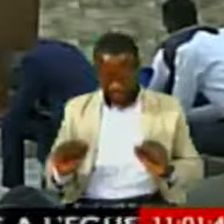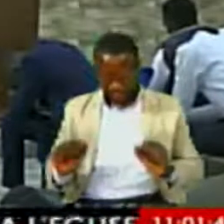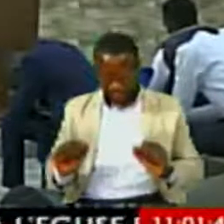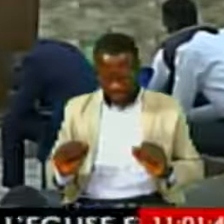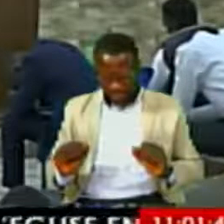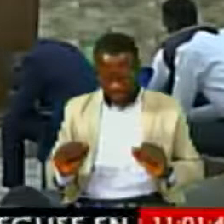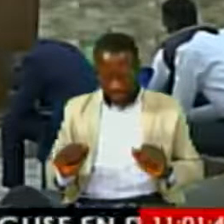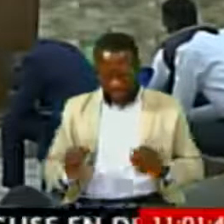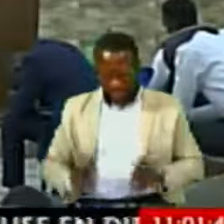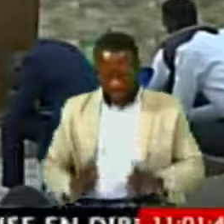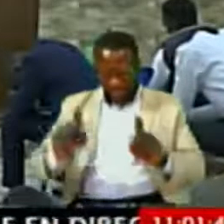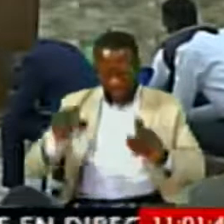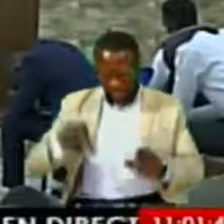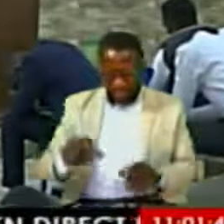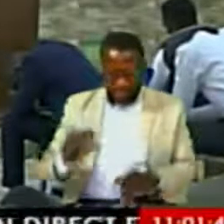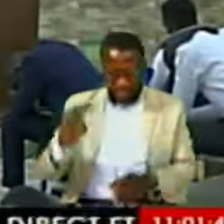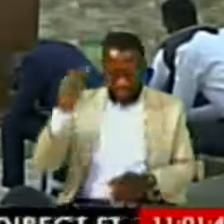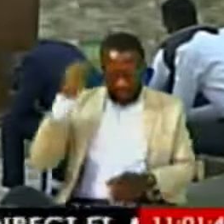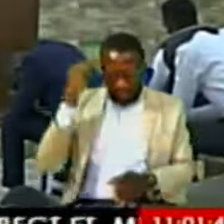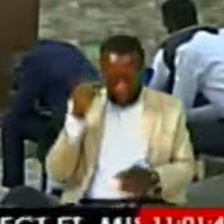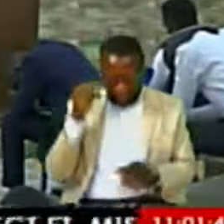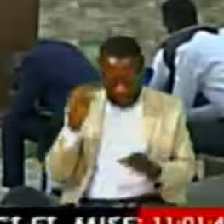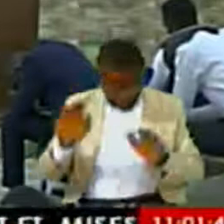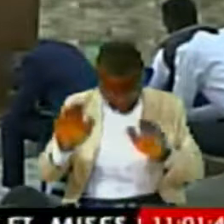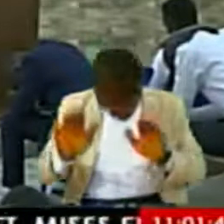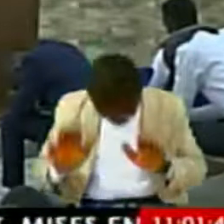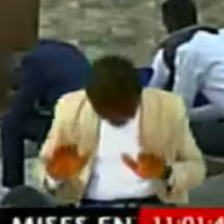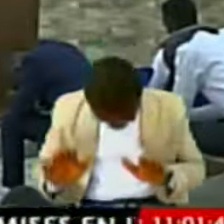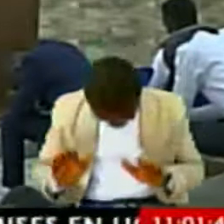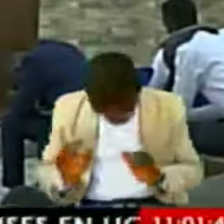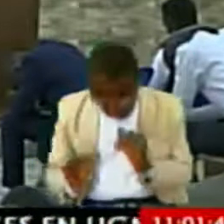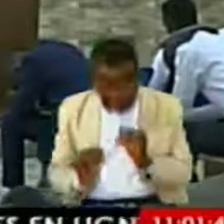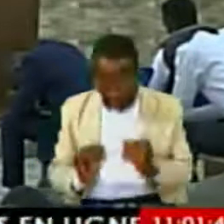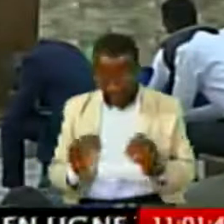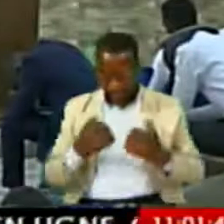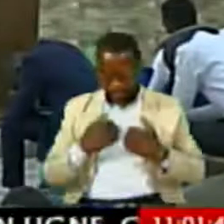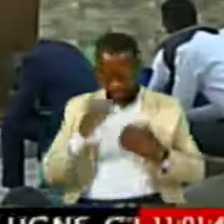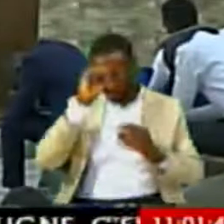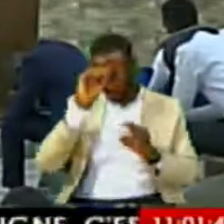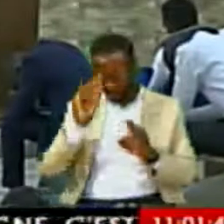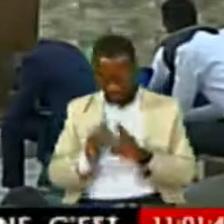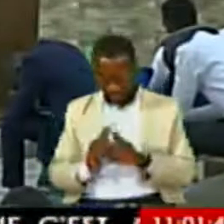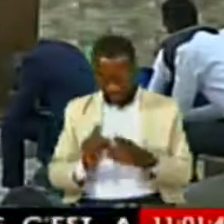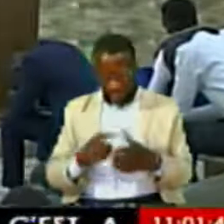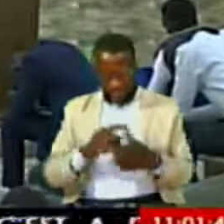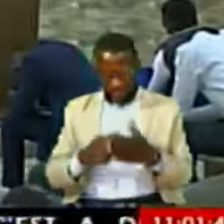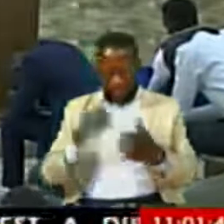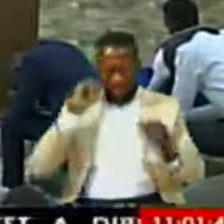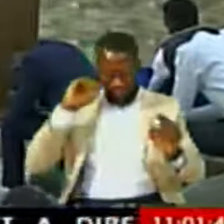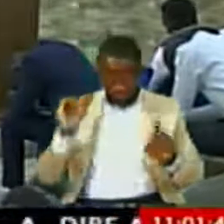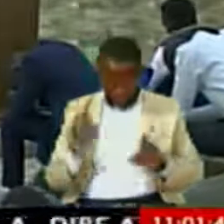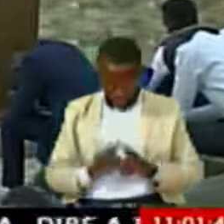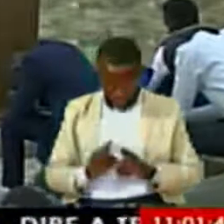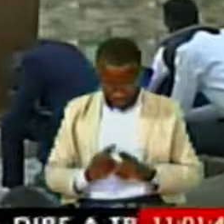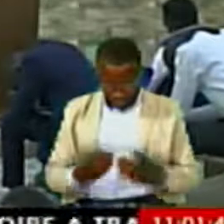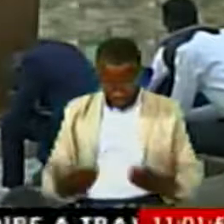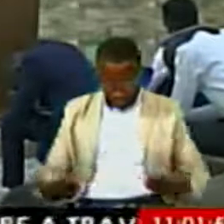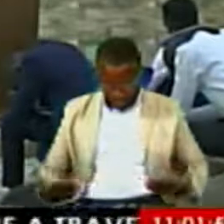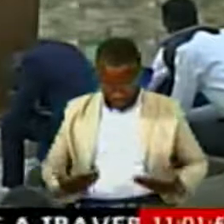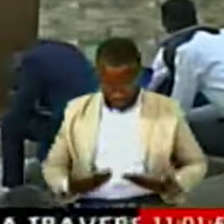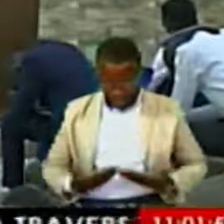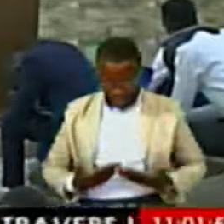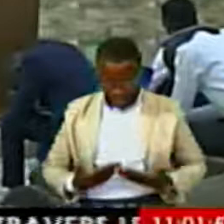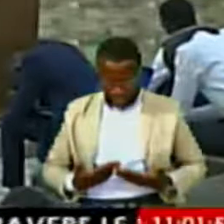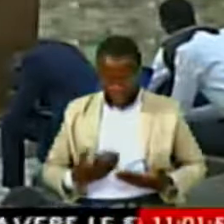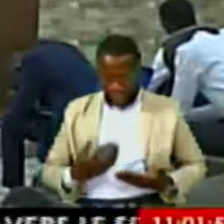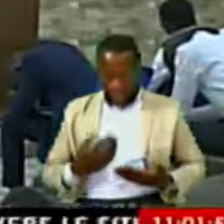nos têtes inclinées, as we have our head bowed, si y a un frère, if there is a brother, ou une sœur, our sister, qui n'a